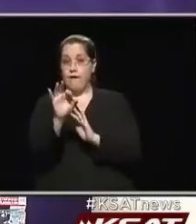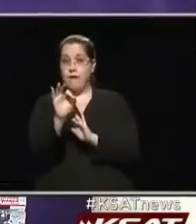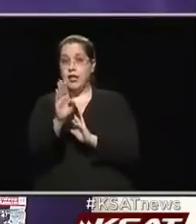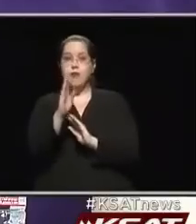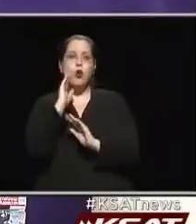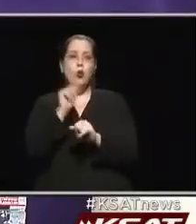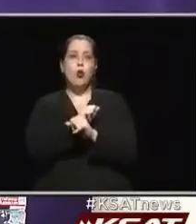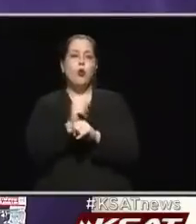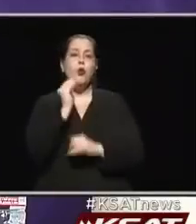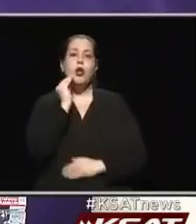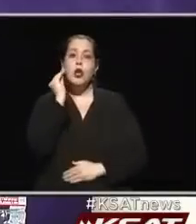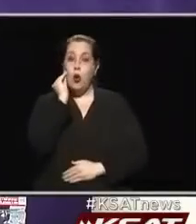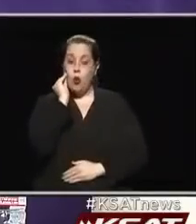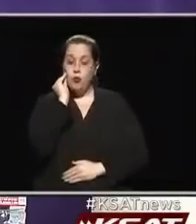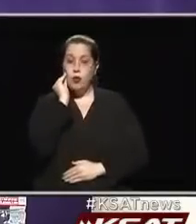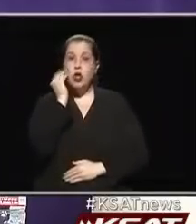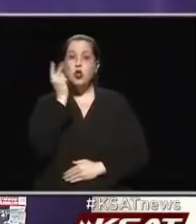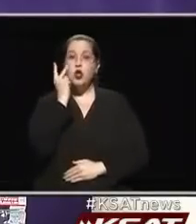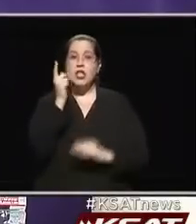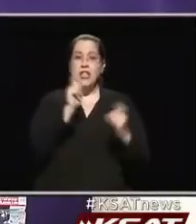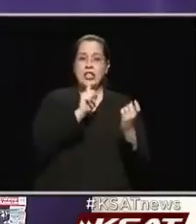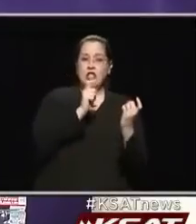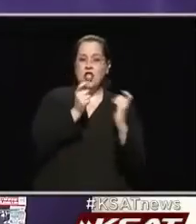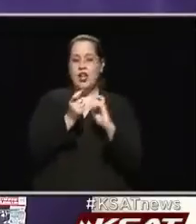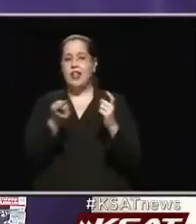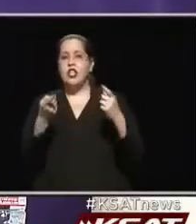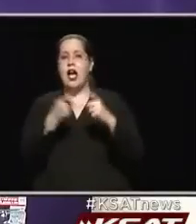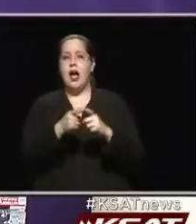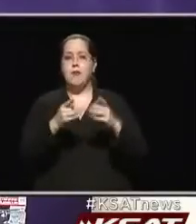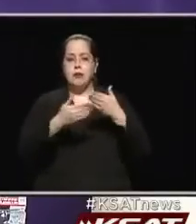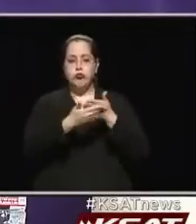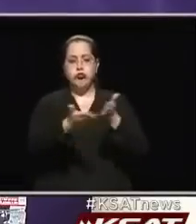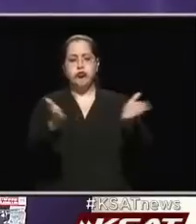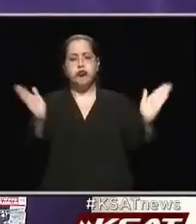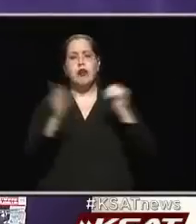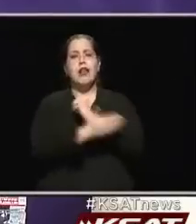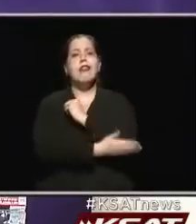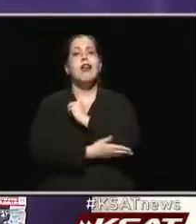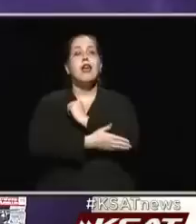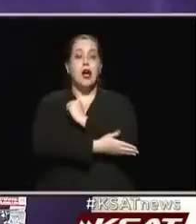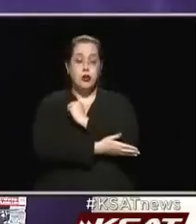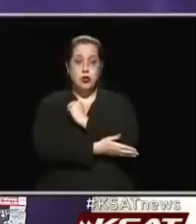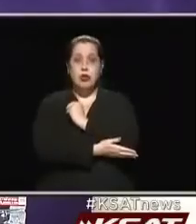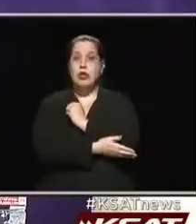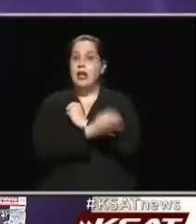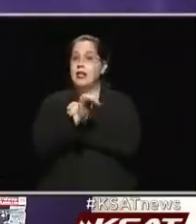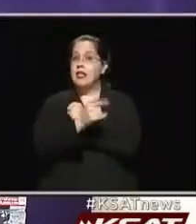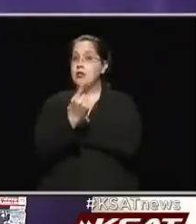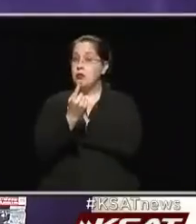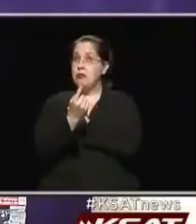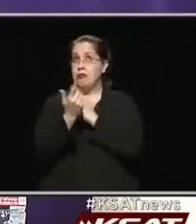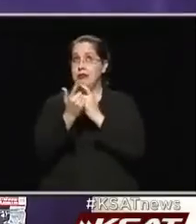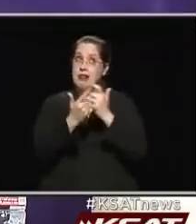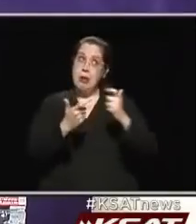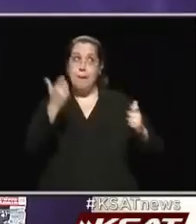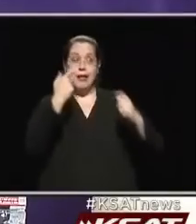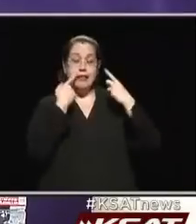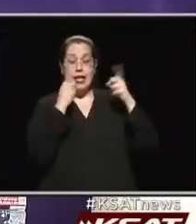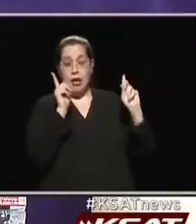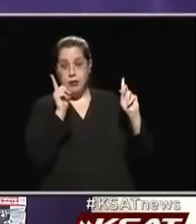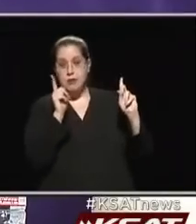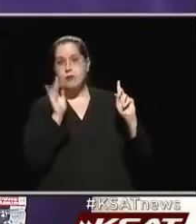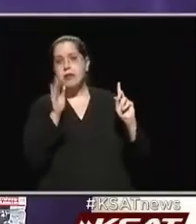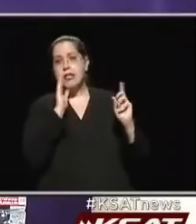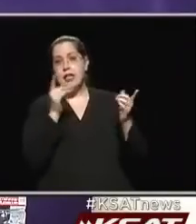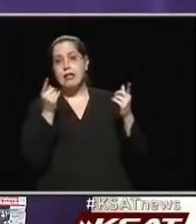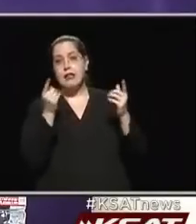working at home. So you're seeing that happen across the United States, and this is probably one of the biggest ones, but that's going to